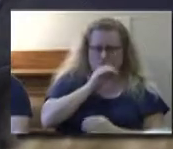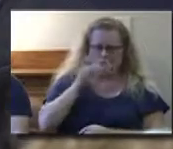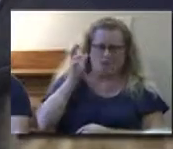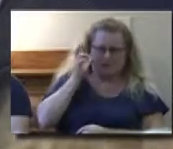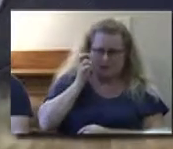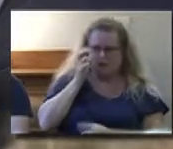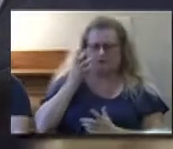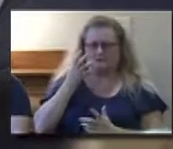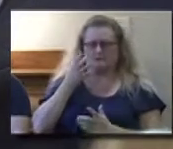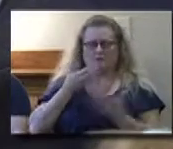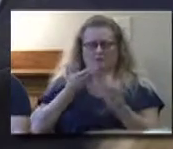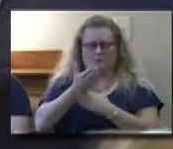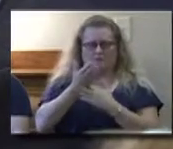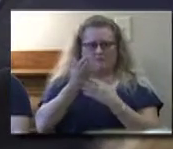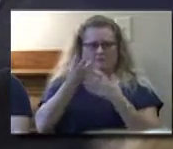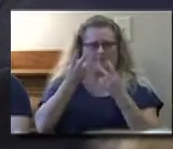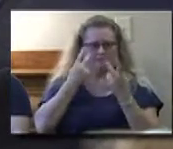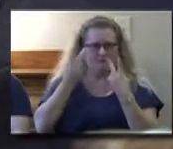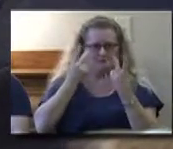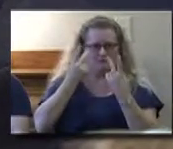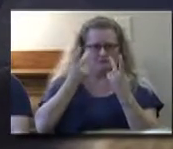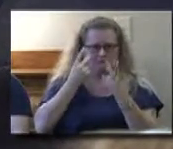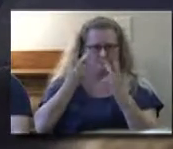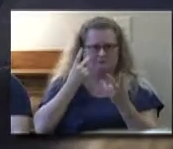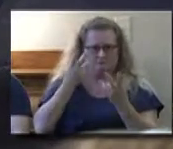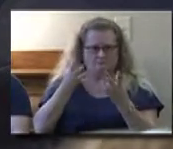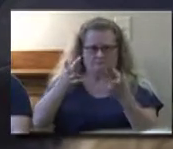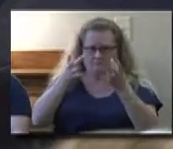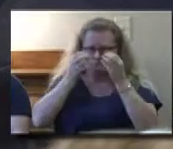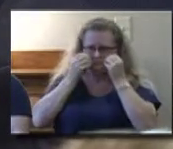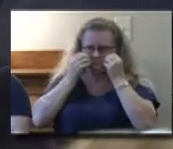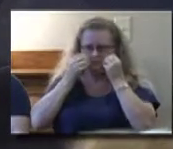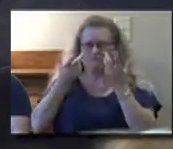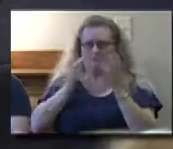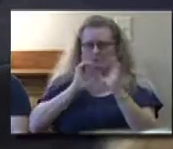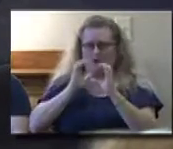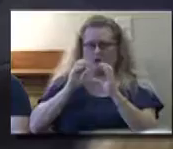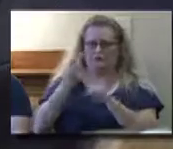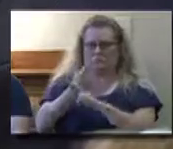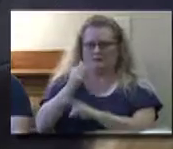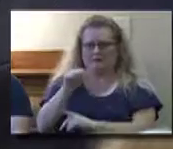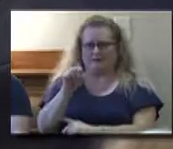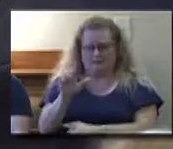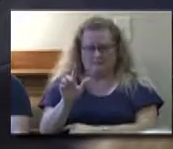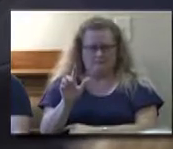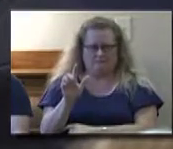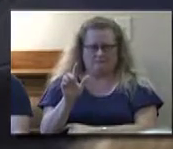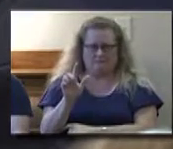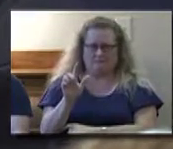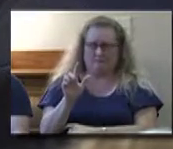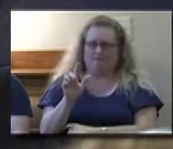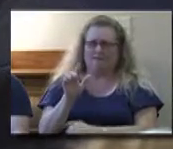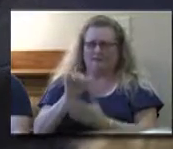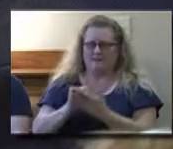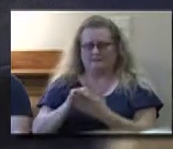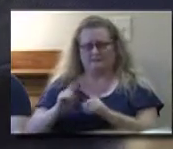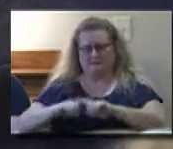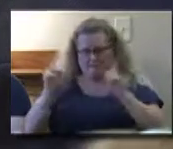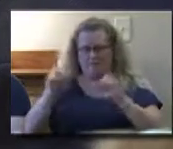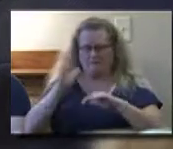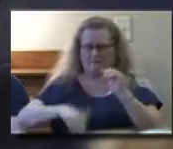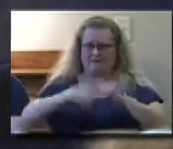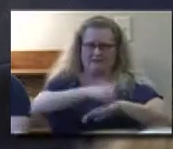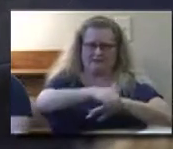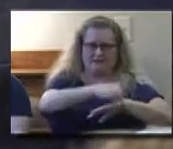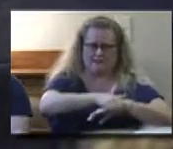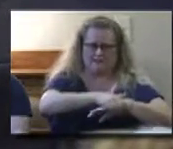vision. And they communicate principally through American Sign Language, which is very different than English.